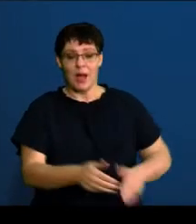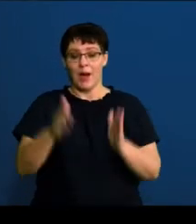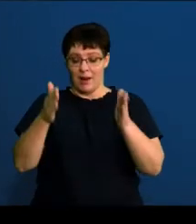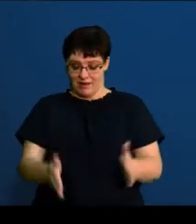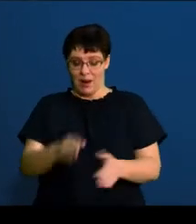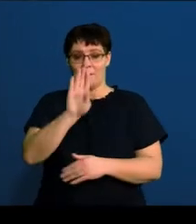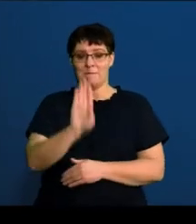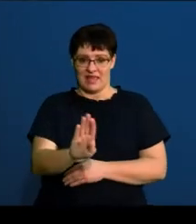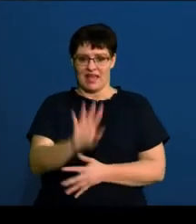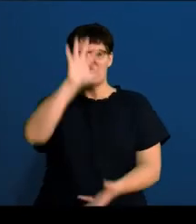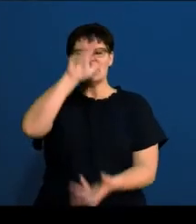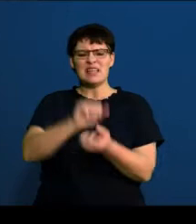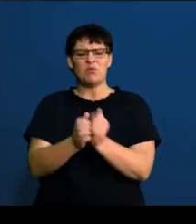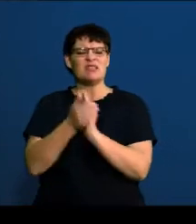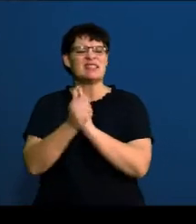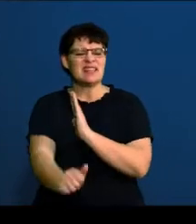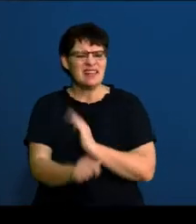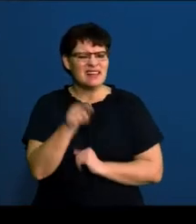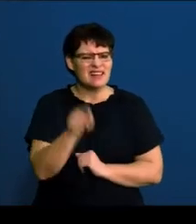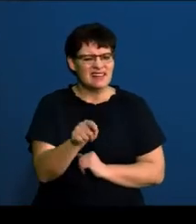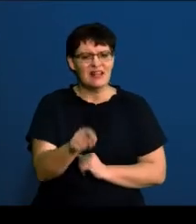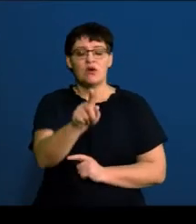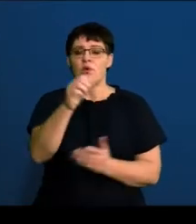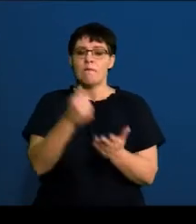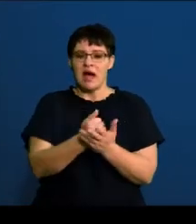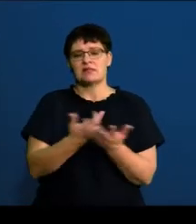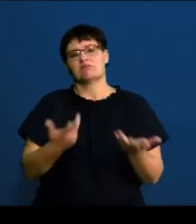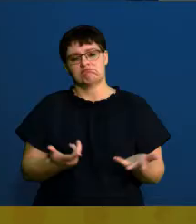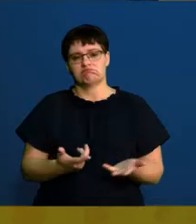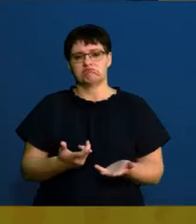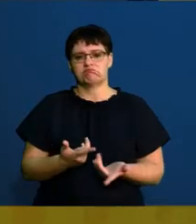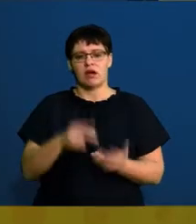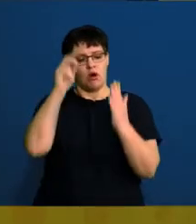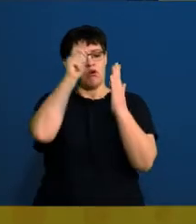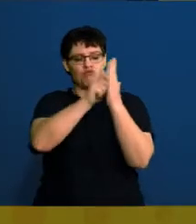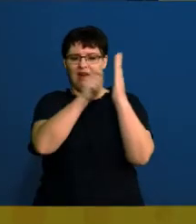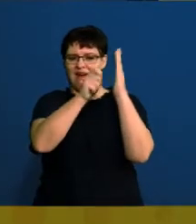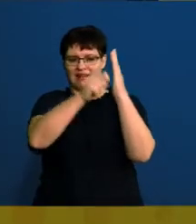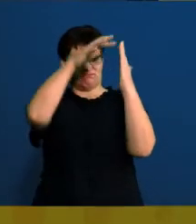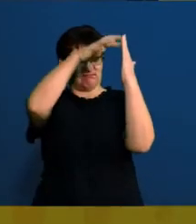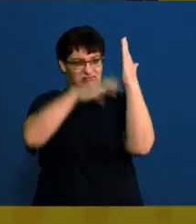summary skills, basically, you are expected to take a text, which is our text 2.